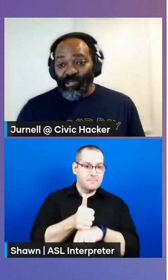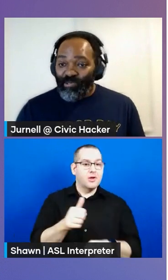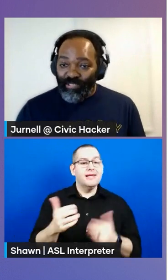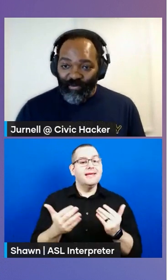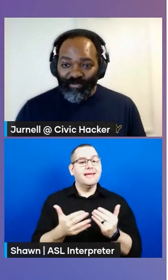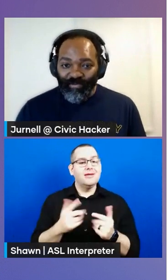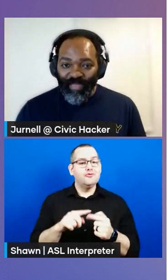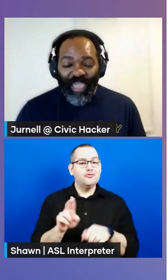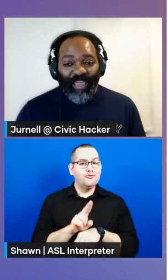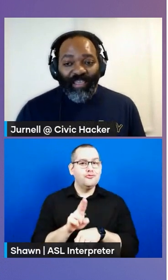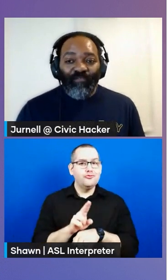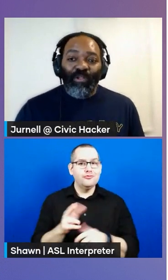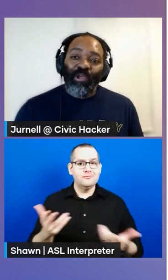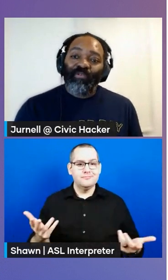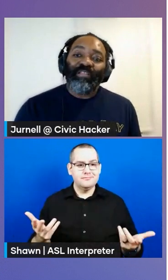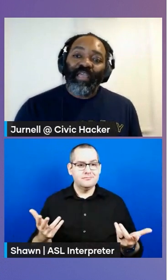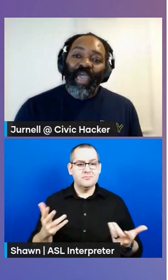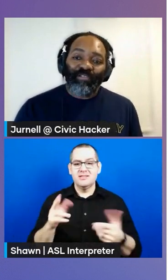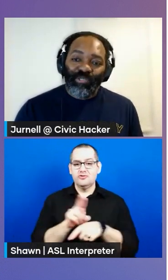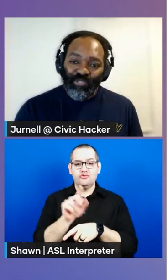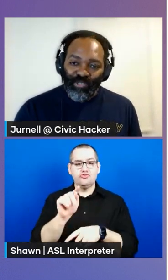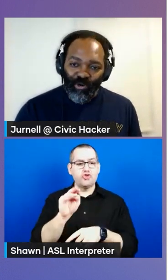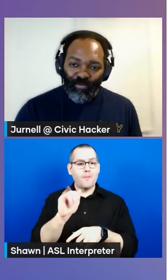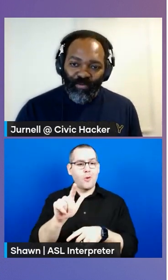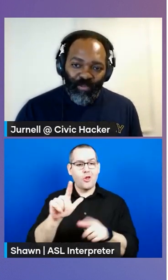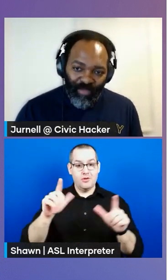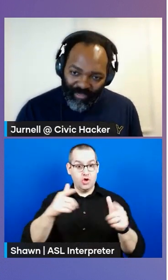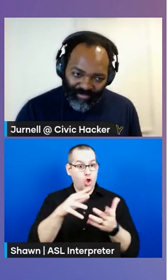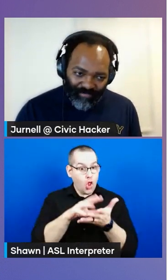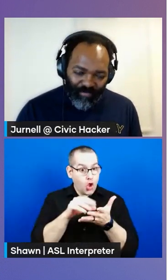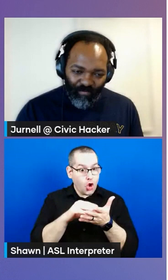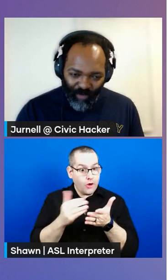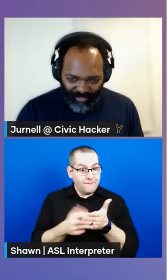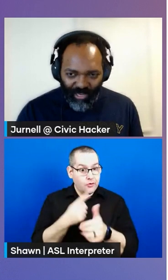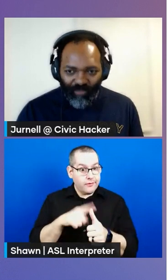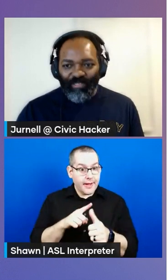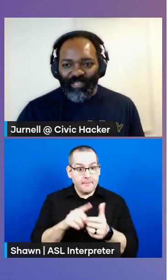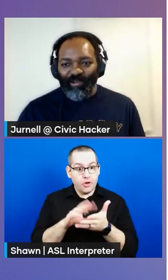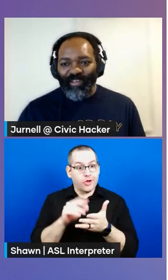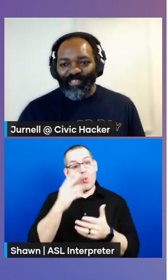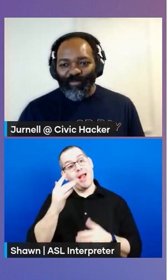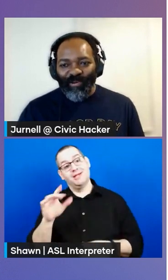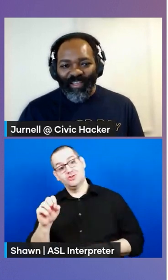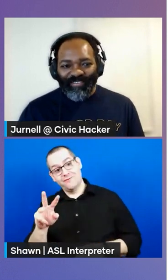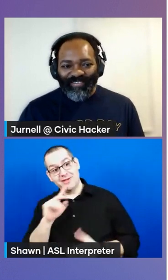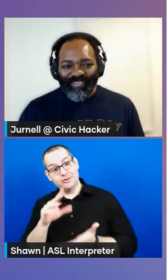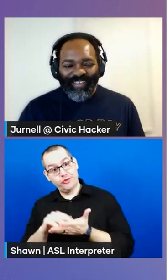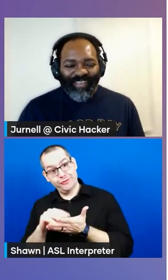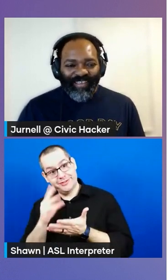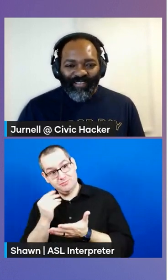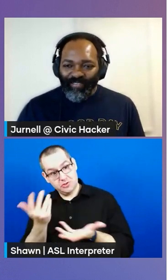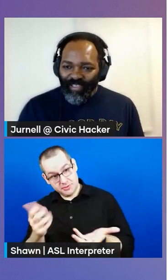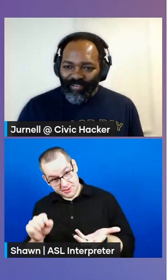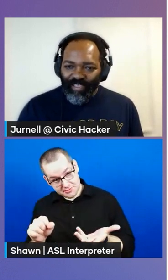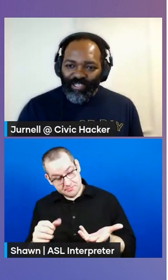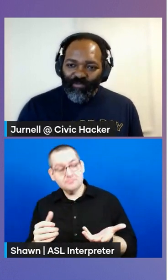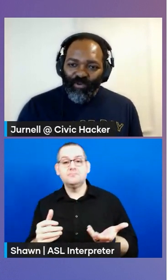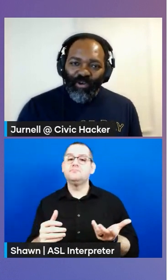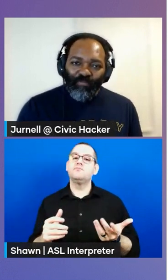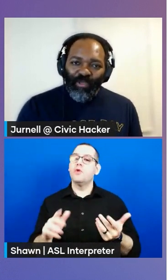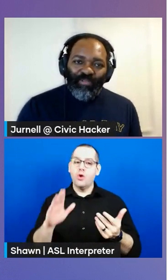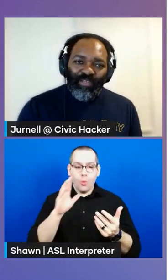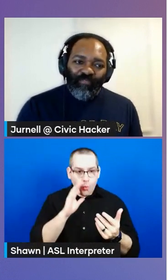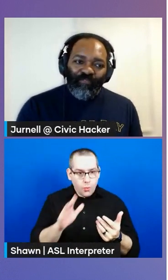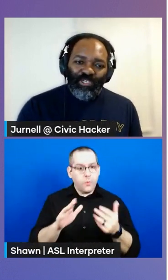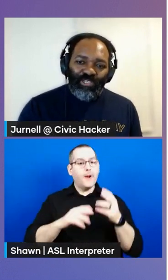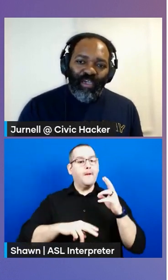easy to use terminal. And if you're learning how to use a terminal, because writing software is a learning experience, then we're